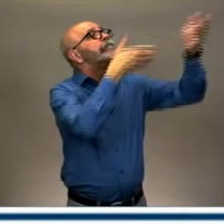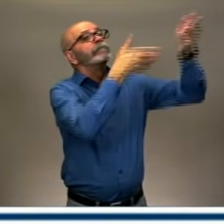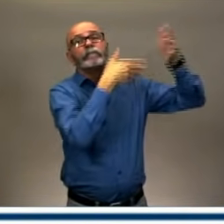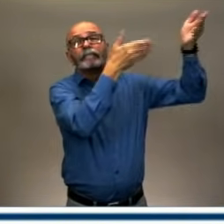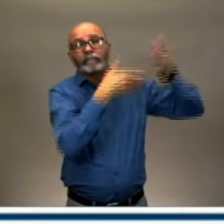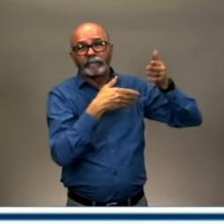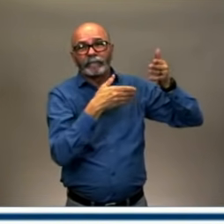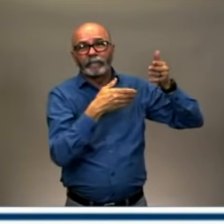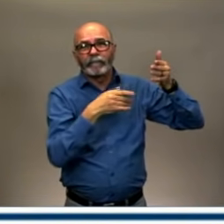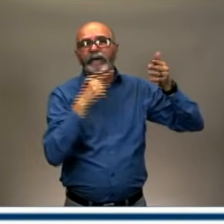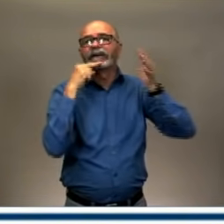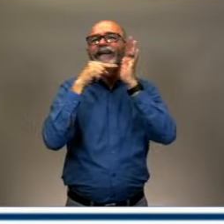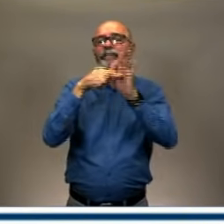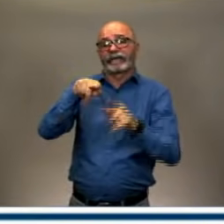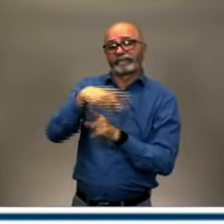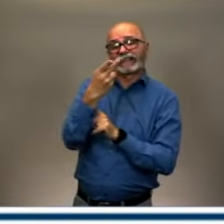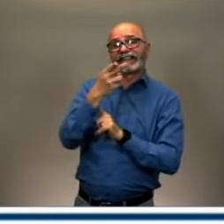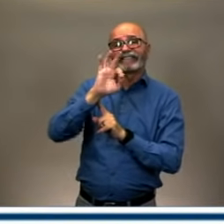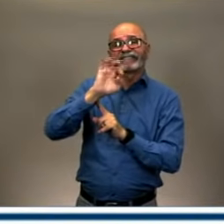minus 70.